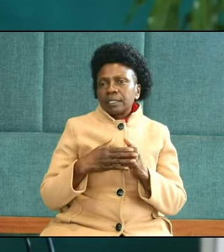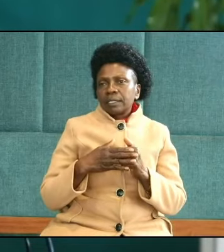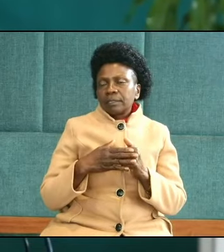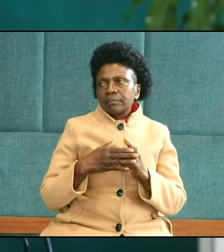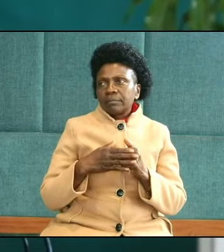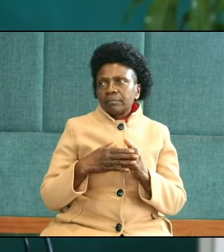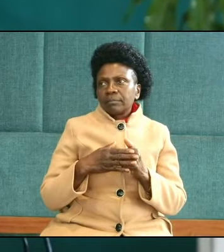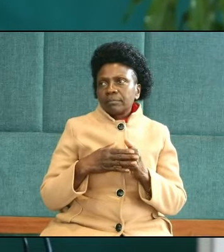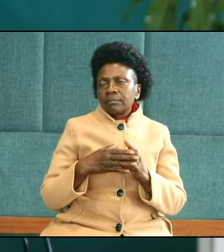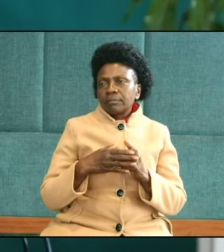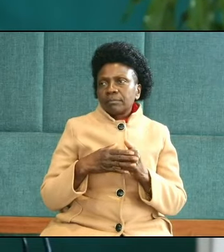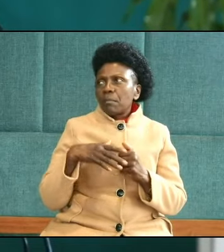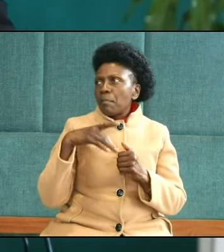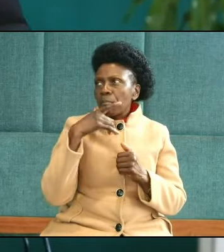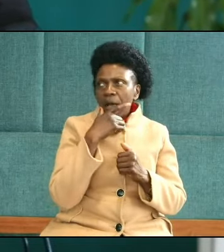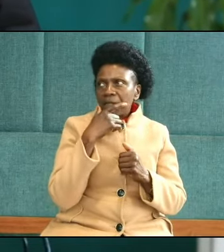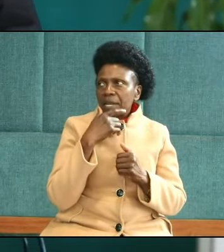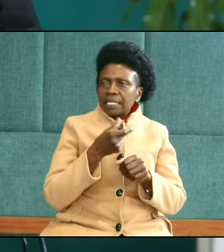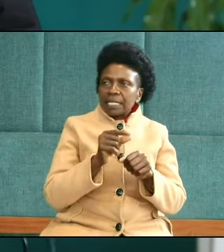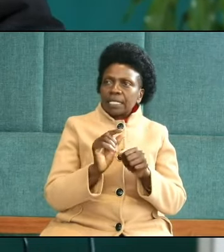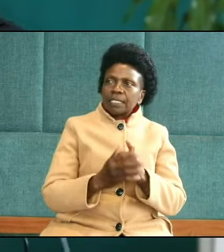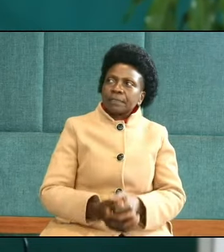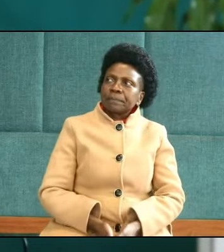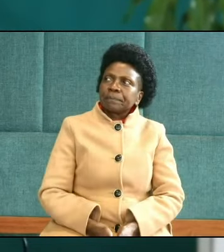109, Marvelous Grace.